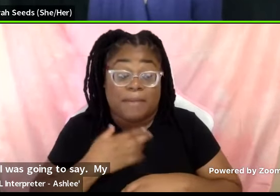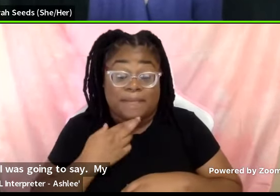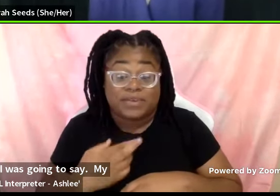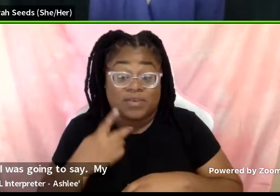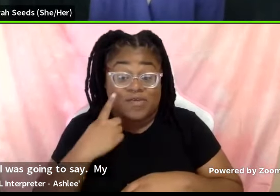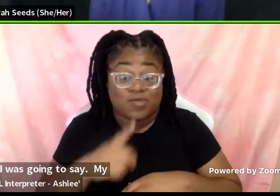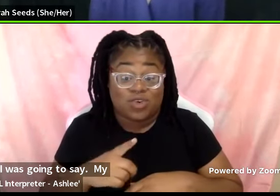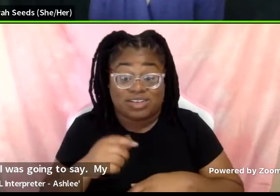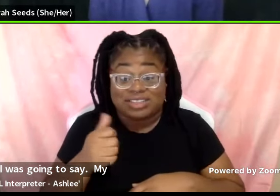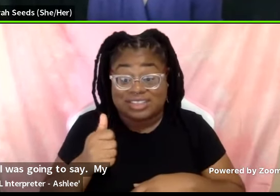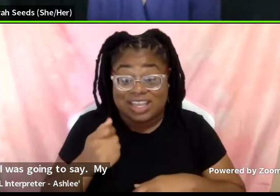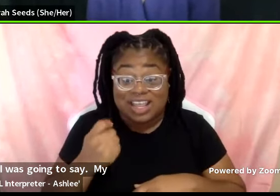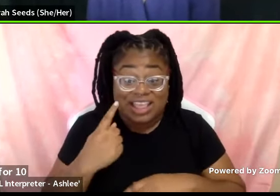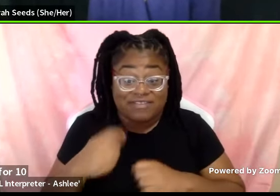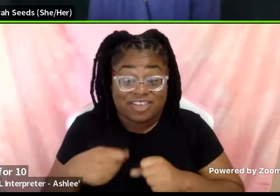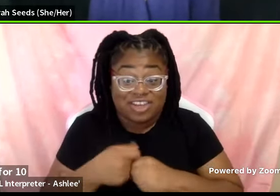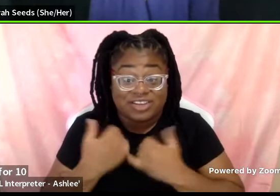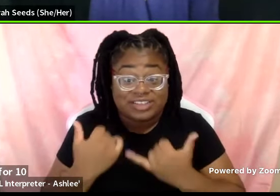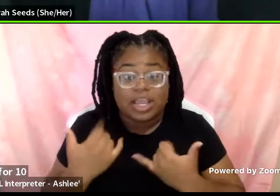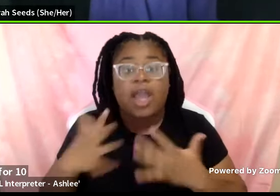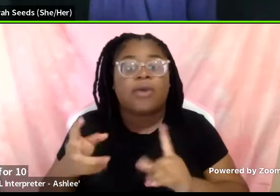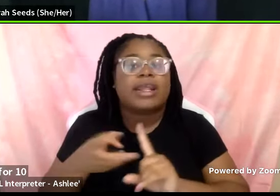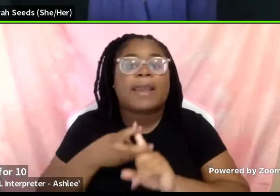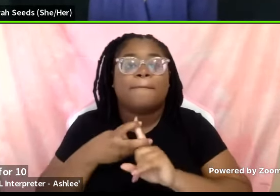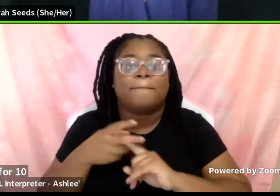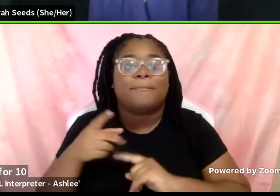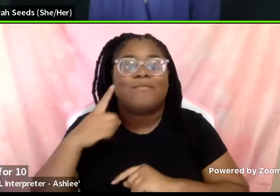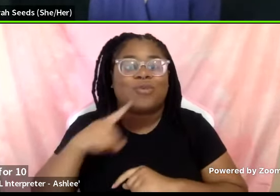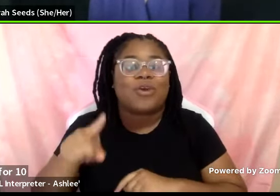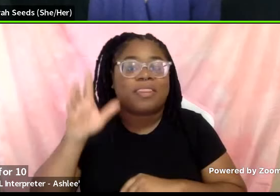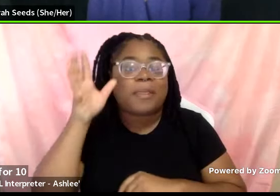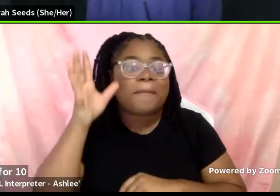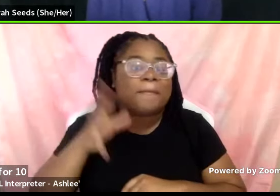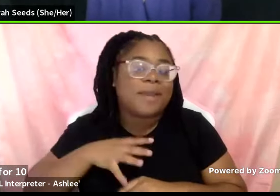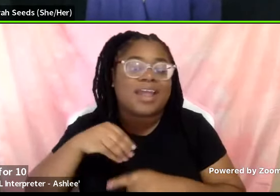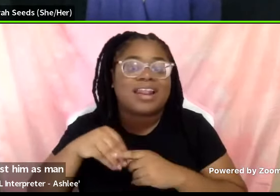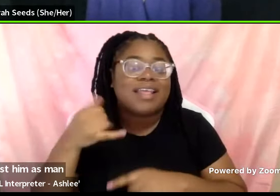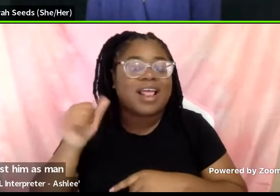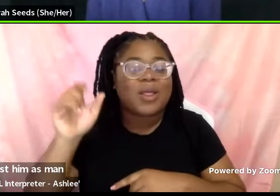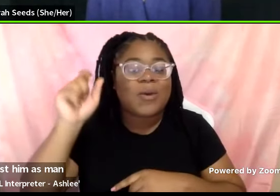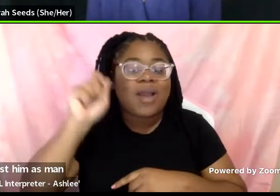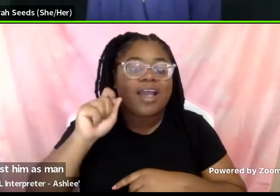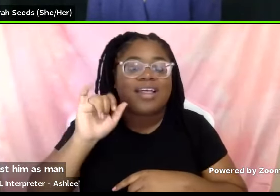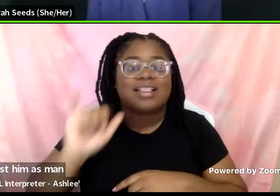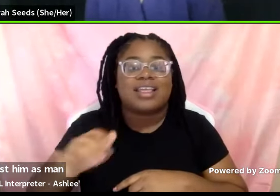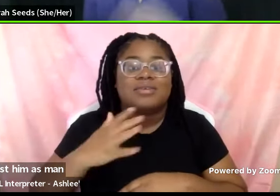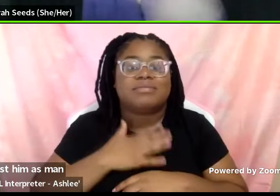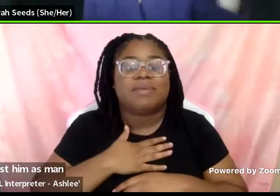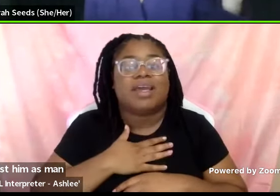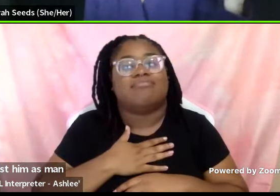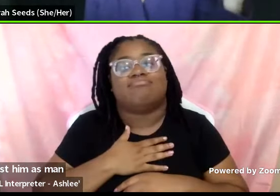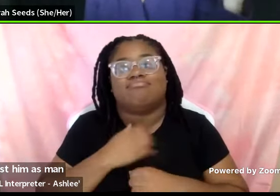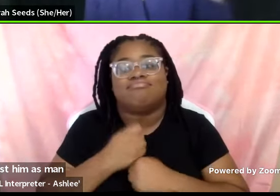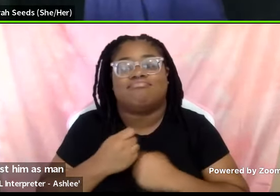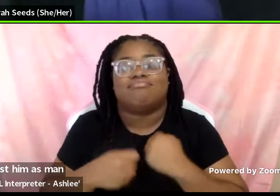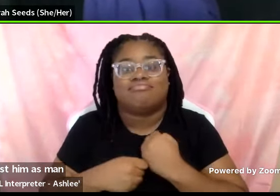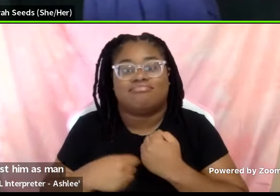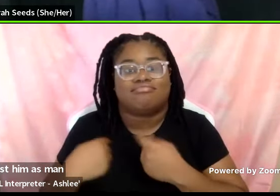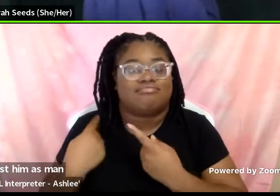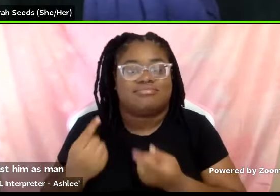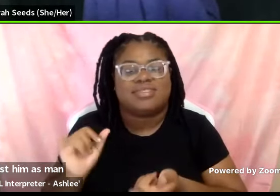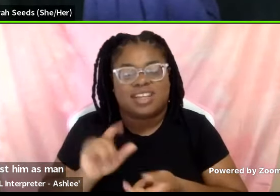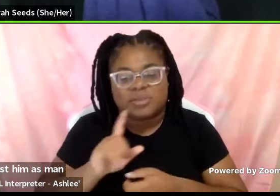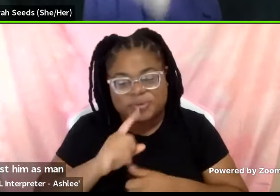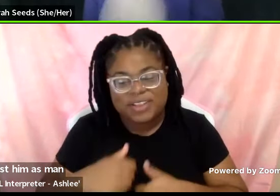now. I cast him. I immediately cast him as Man in the Yellow Hat, who's like my boo-boo in arms. It's just like real life, to be